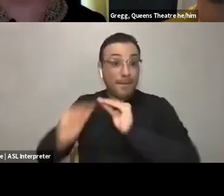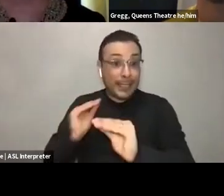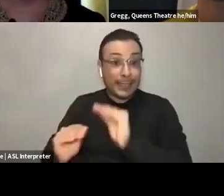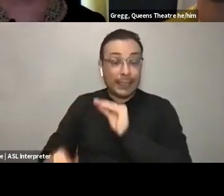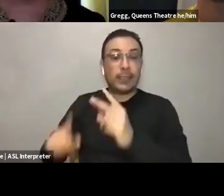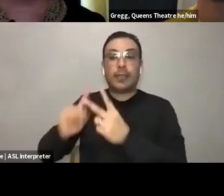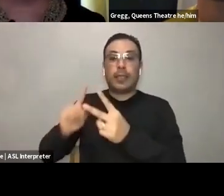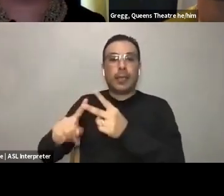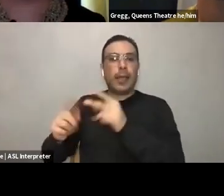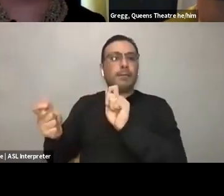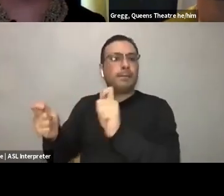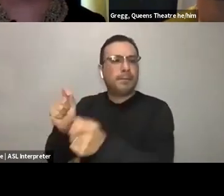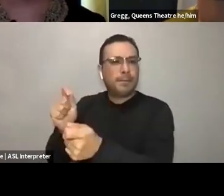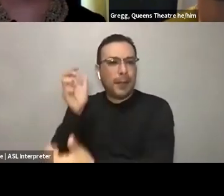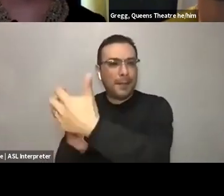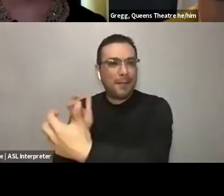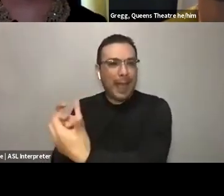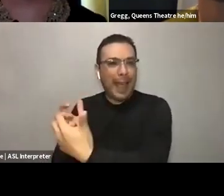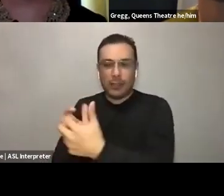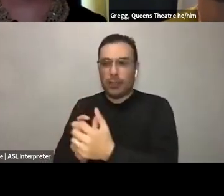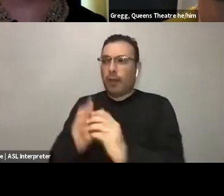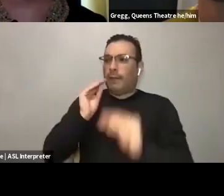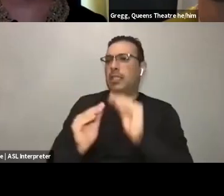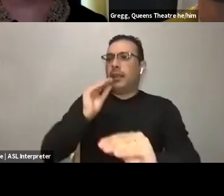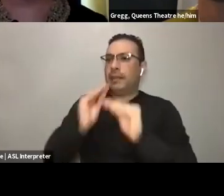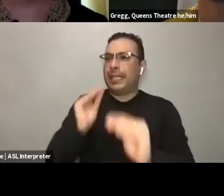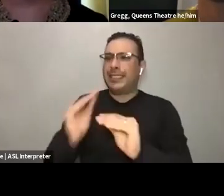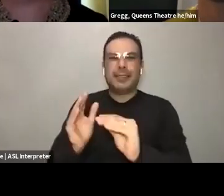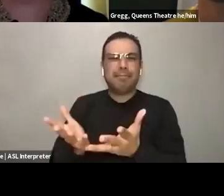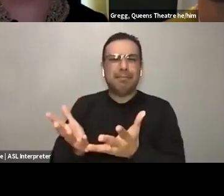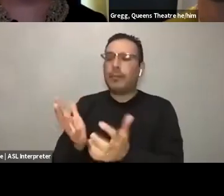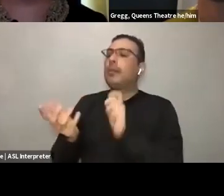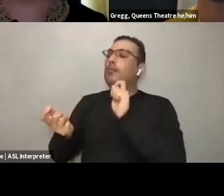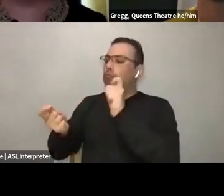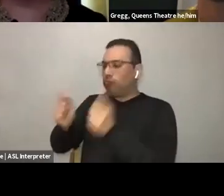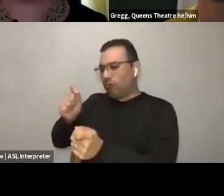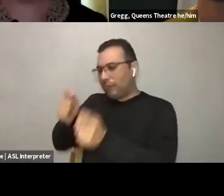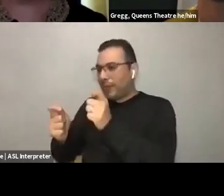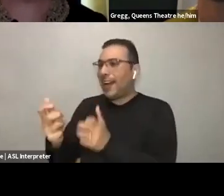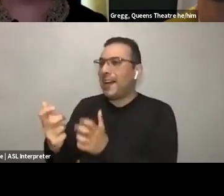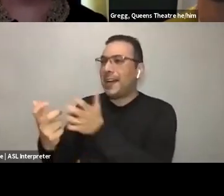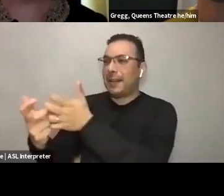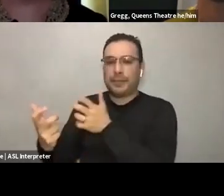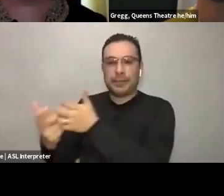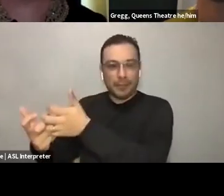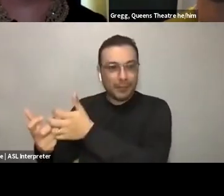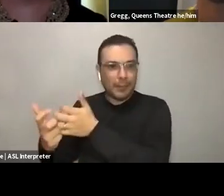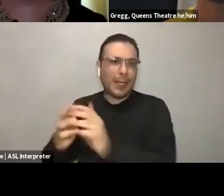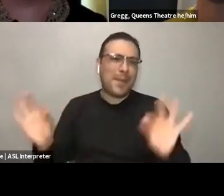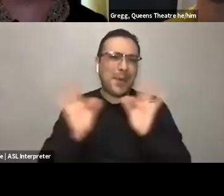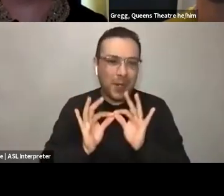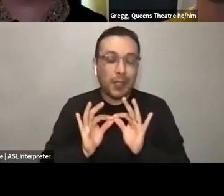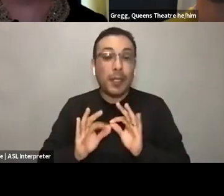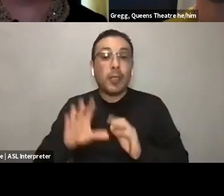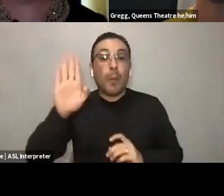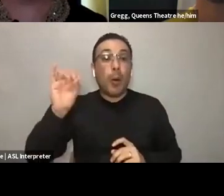something we used to do in real life, um, is, for that particular audience, um, in, in, especially. So thank you for bringing that